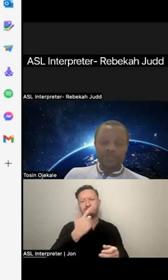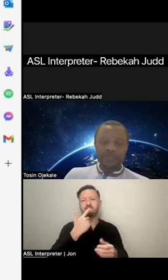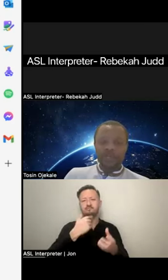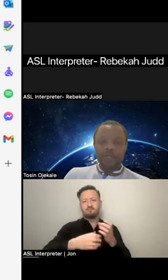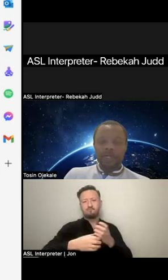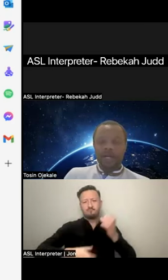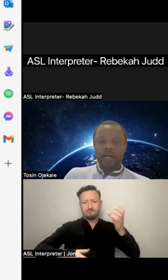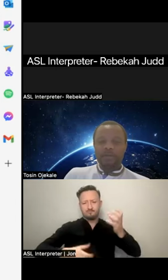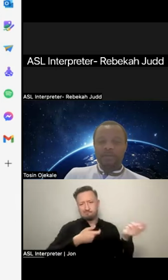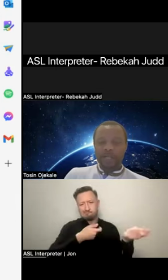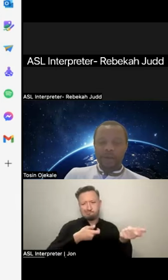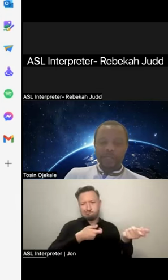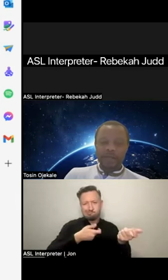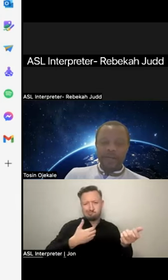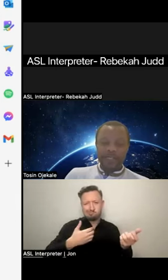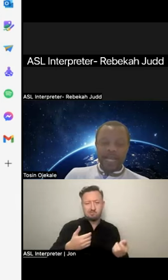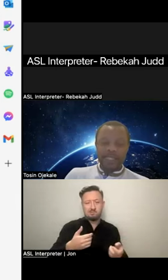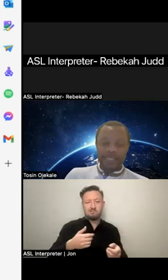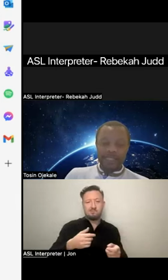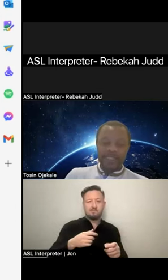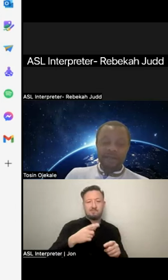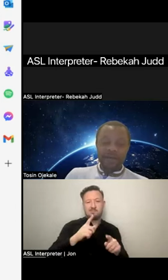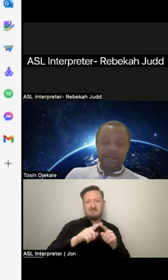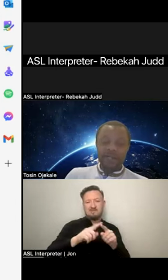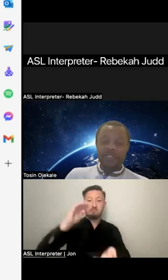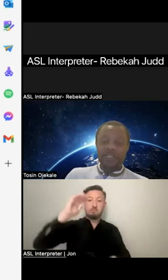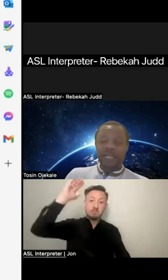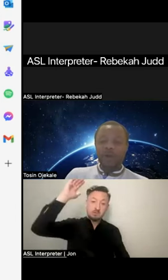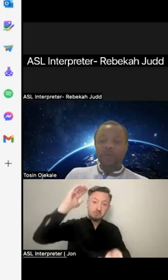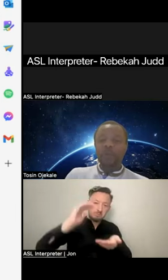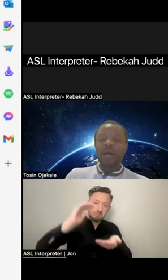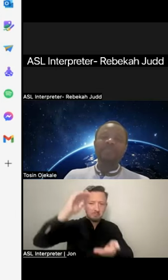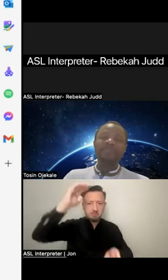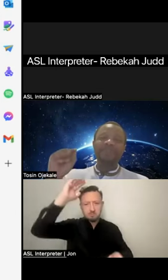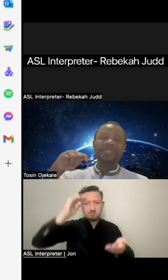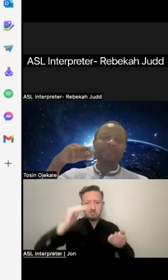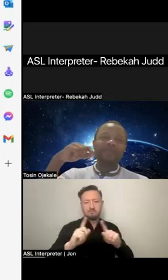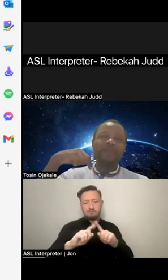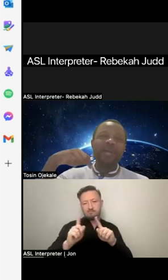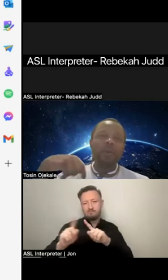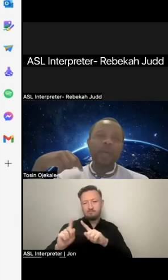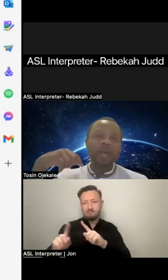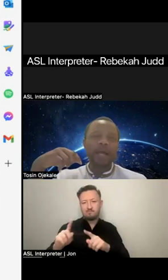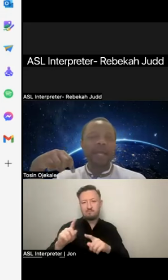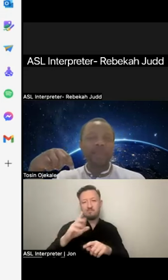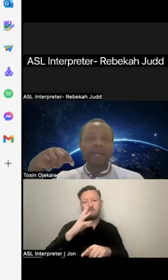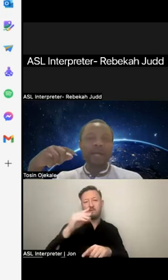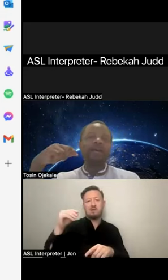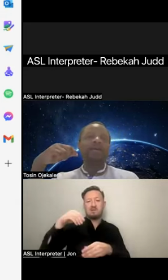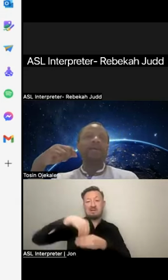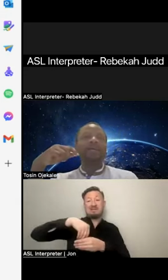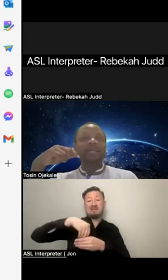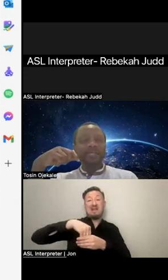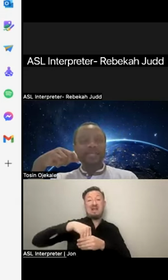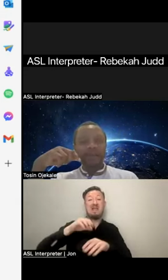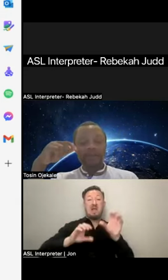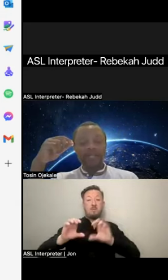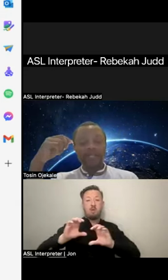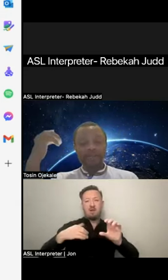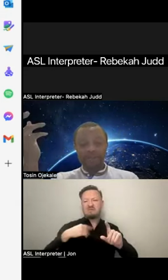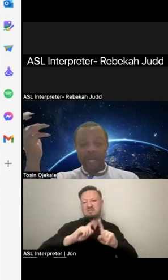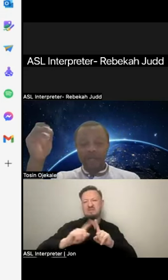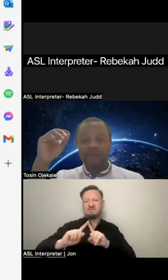use. They come in different sizes, different range, and they also have different types of chemical inside